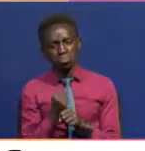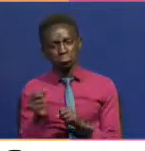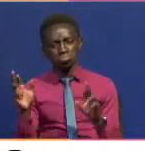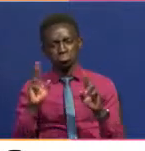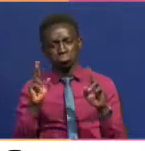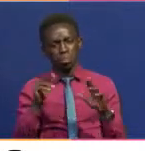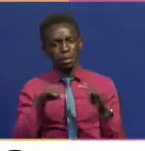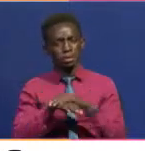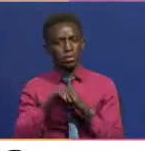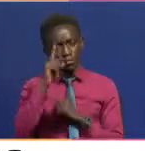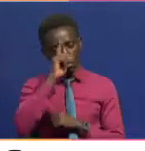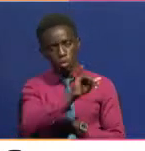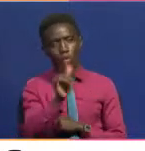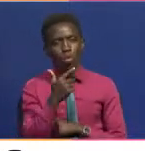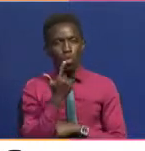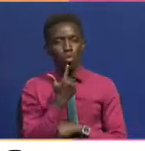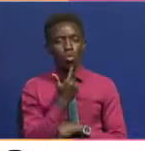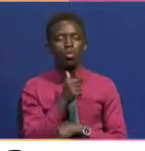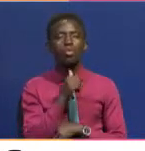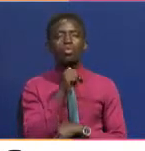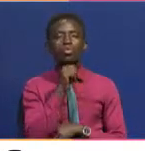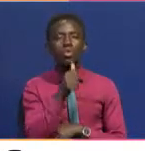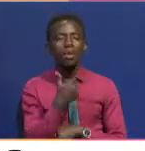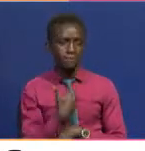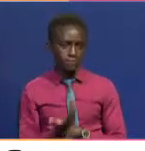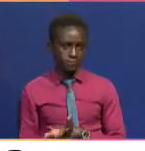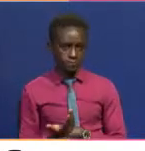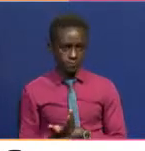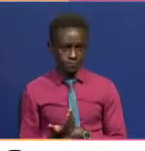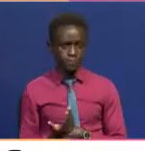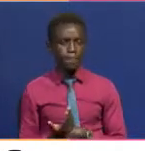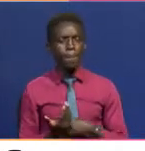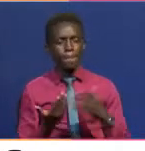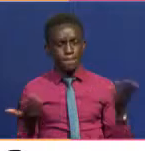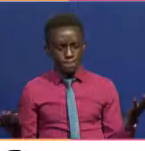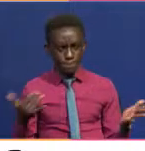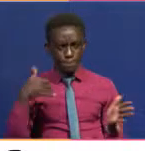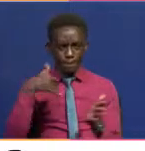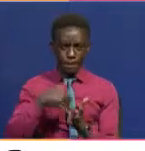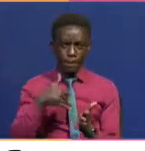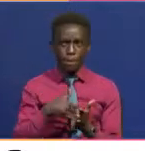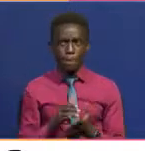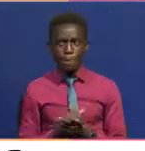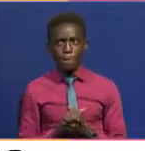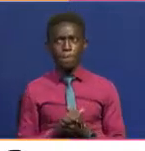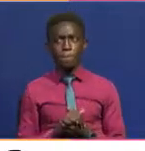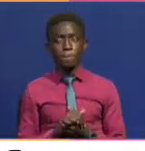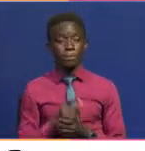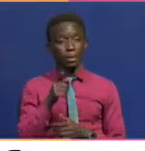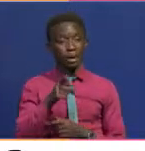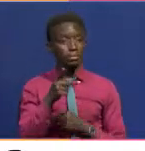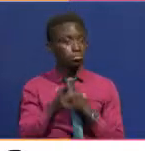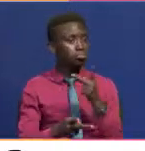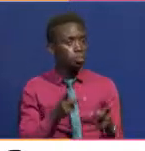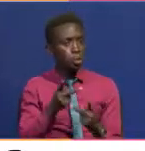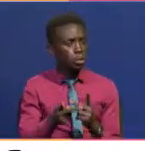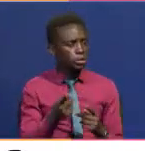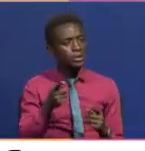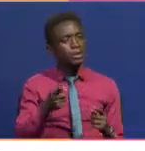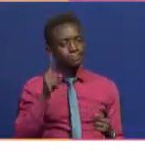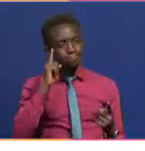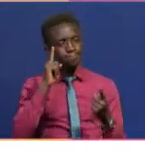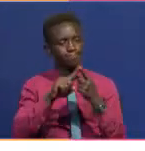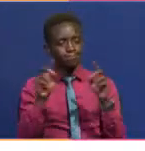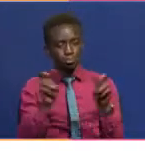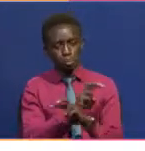those people who don't have. And part of this process is to look for partners that